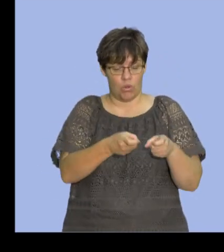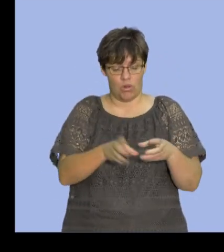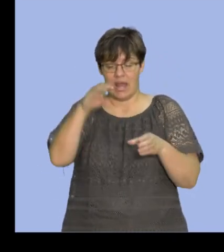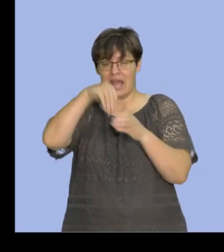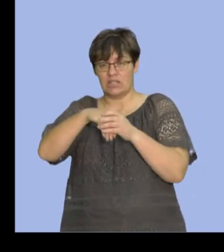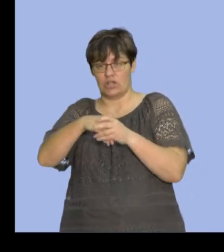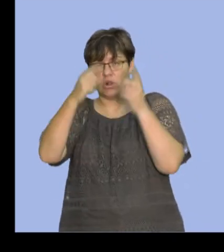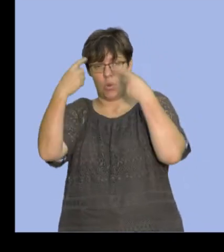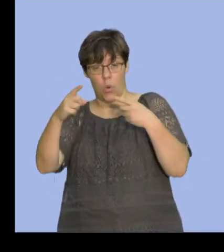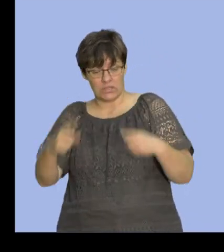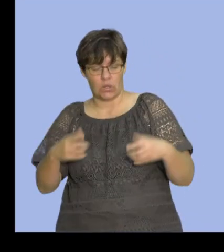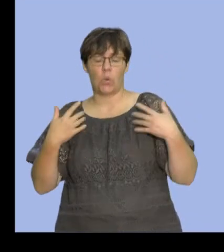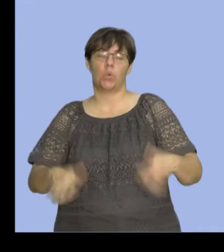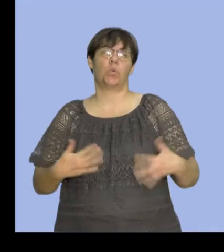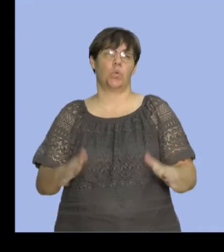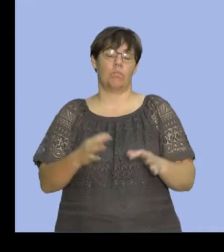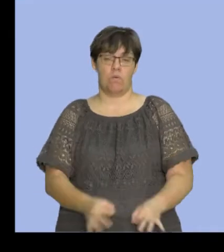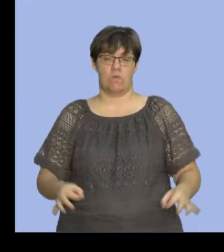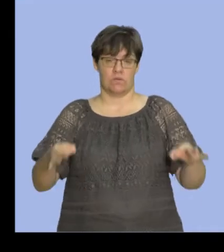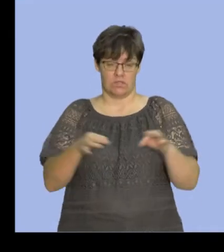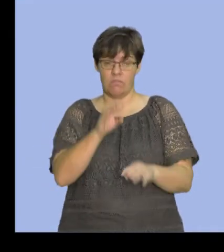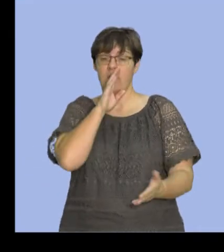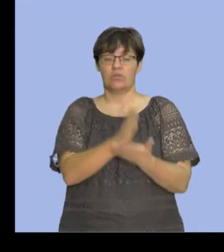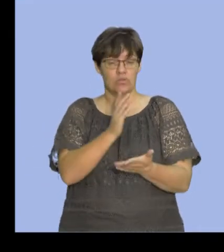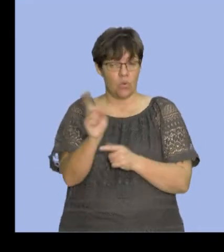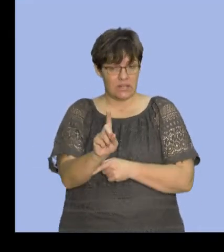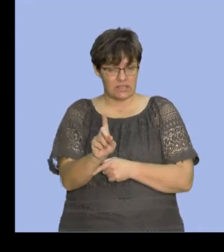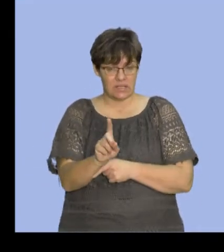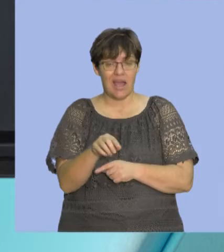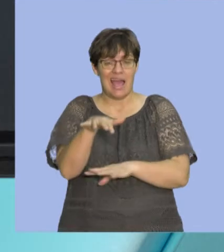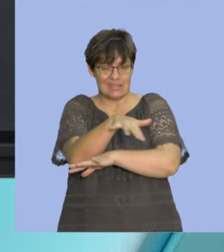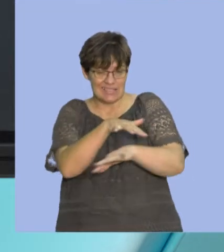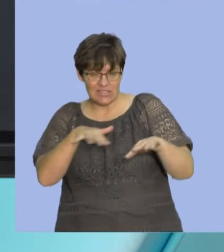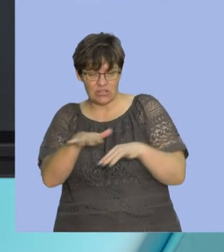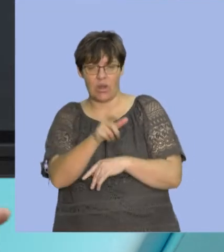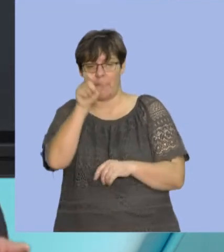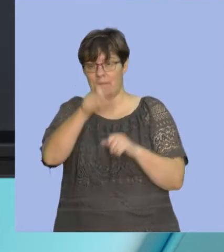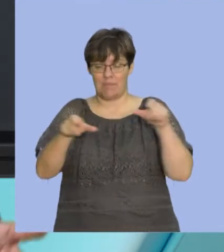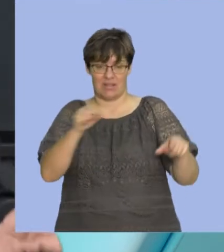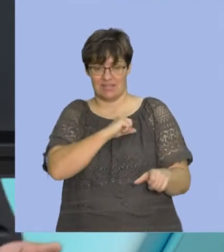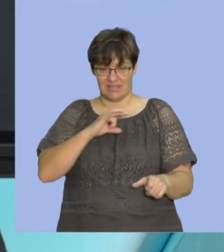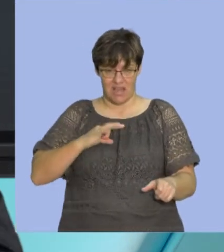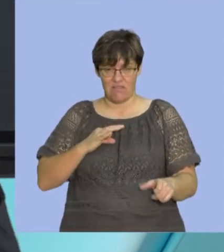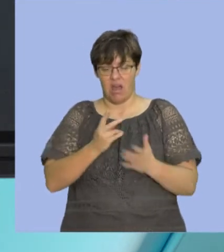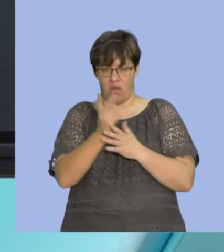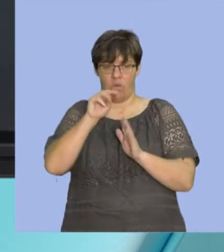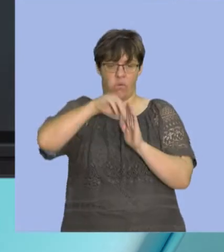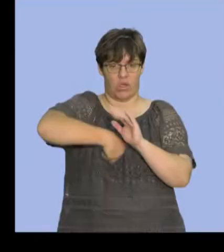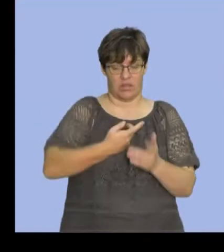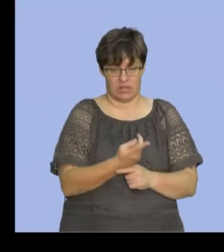internal audits are important to make sure that we do not have a situation where we can be